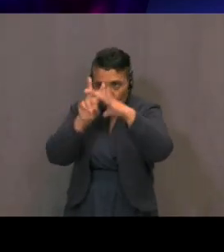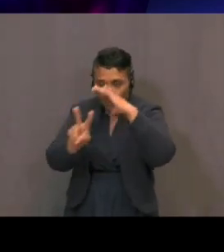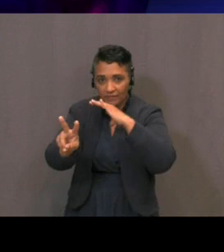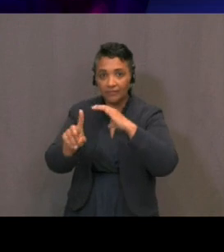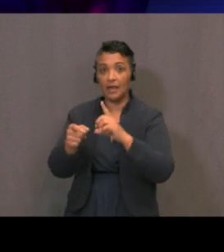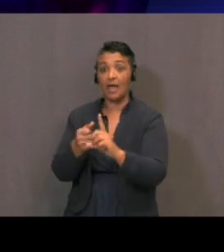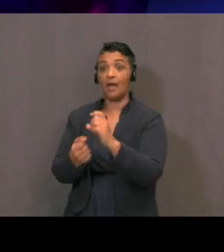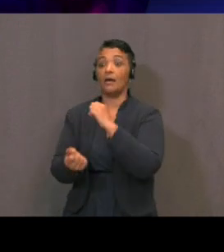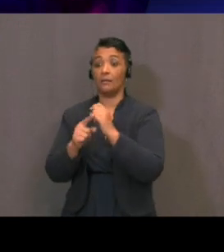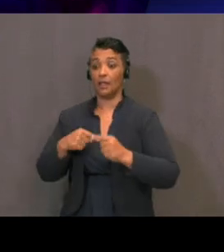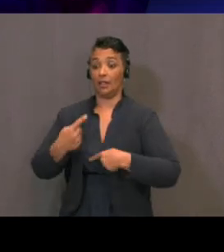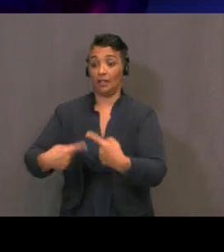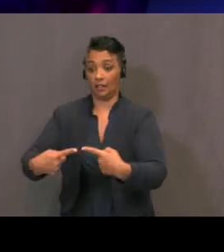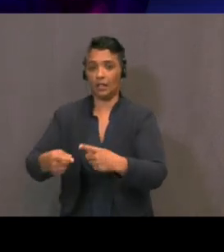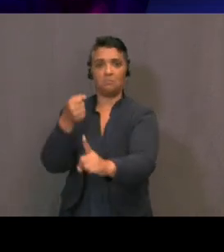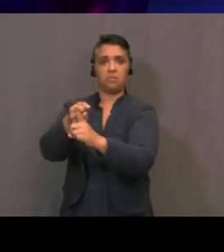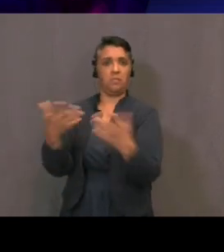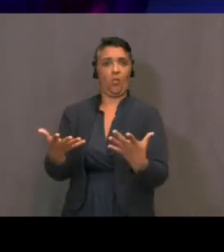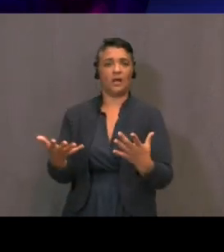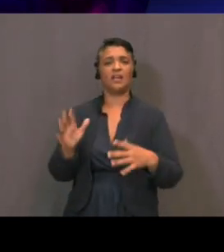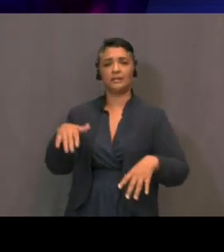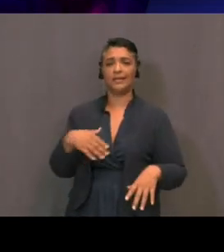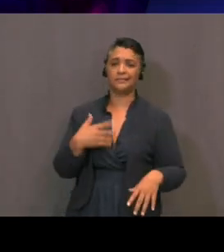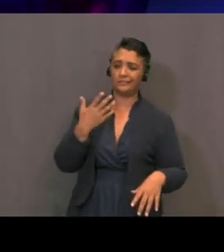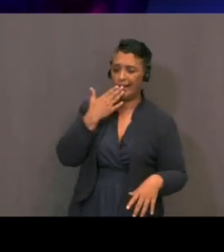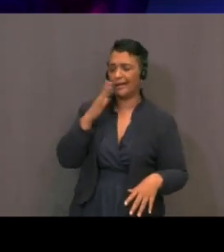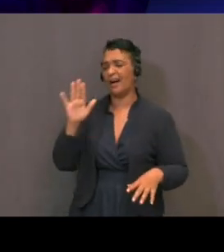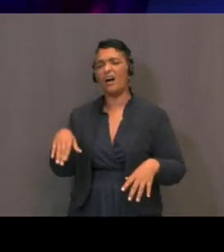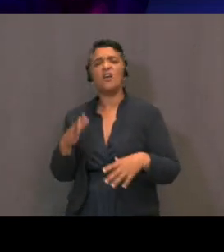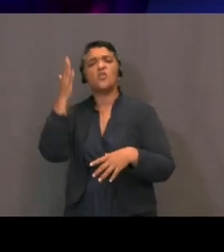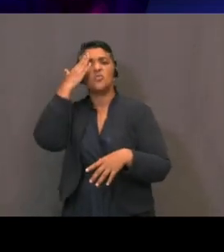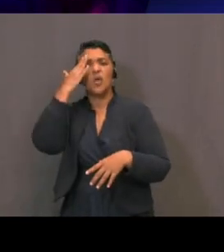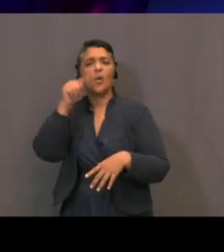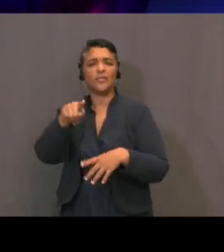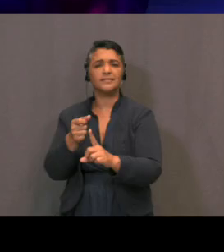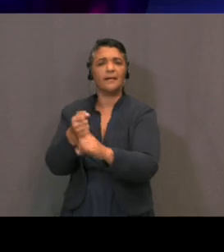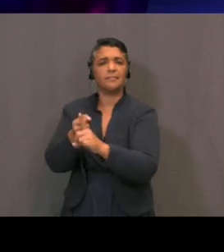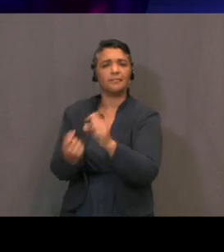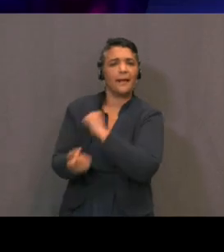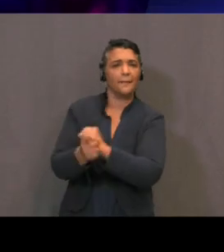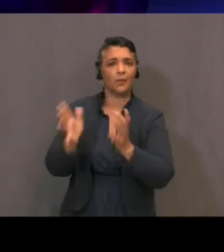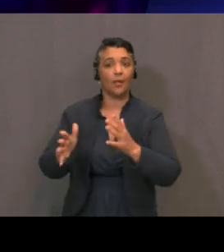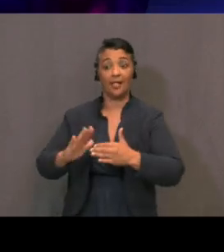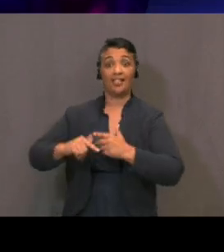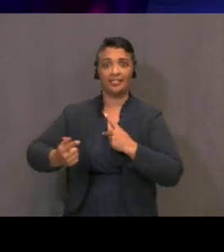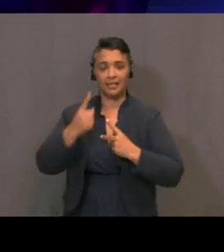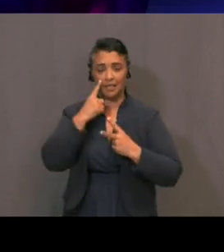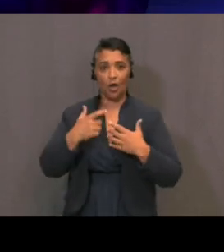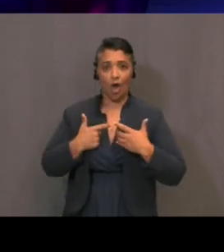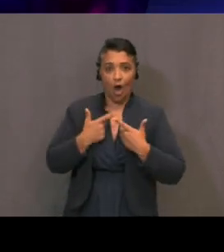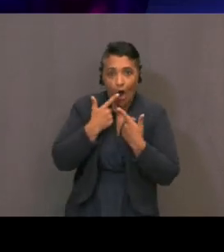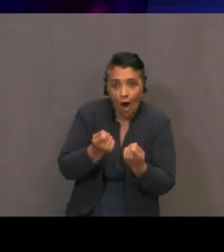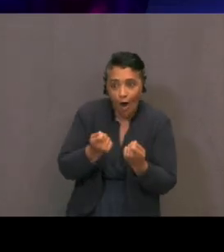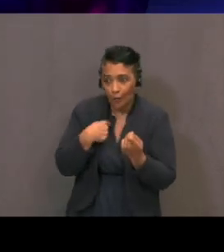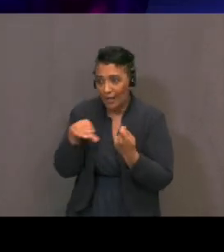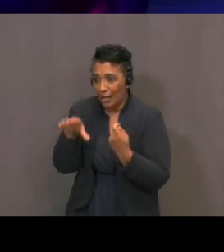that, and then, get bored with those things that are predictable and get excited about stuff where they still can learn